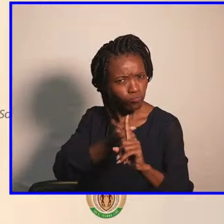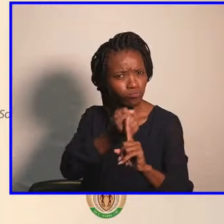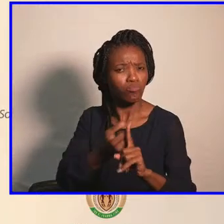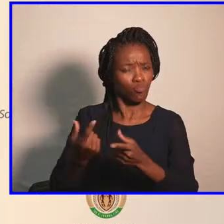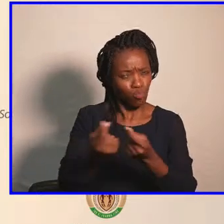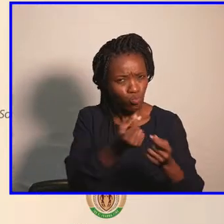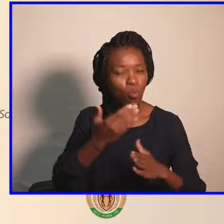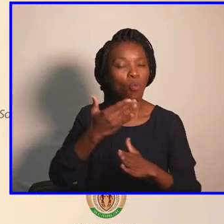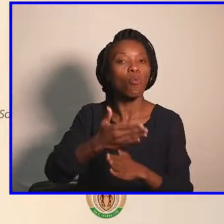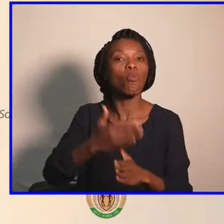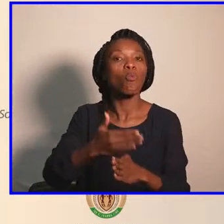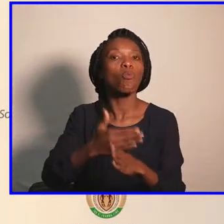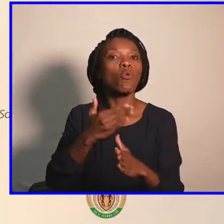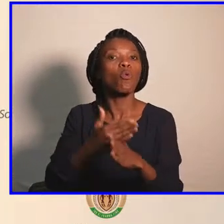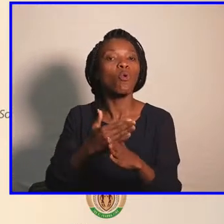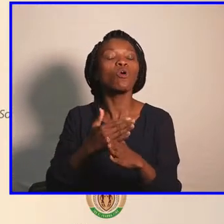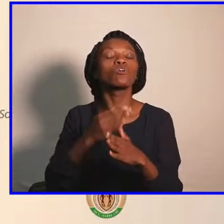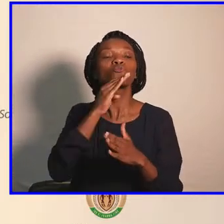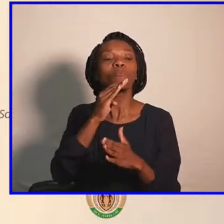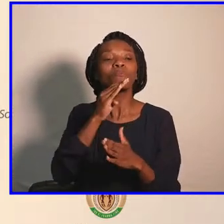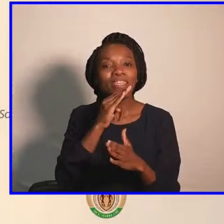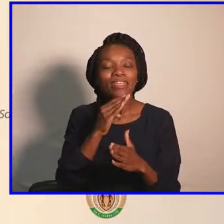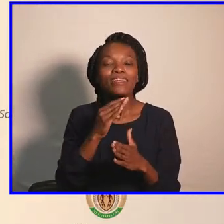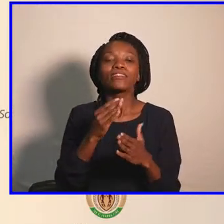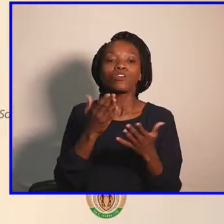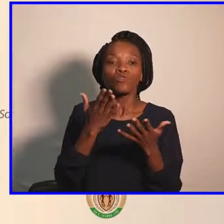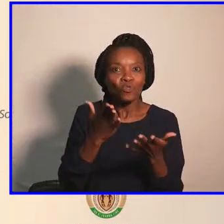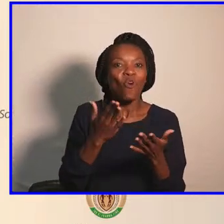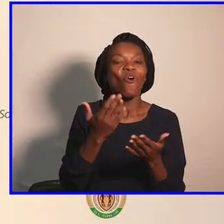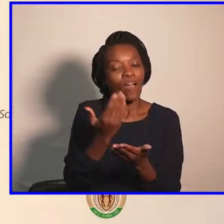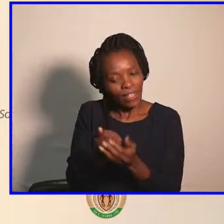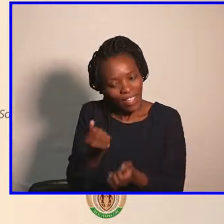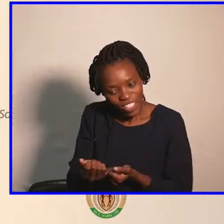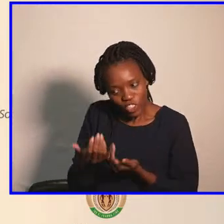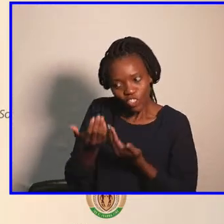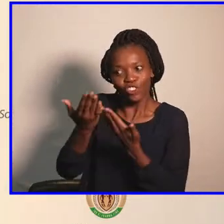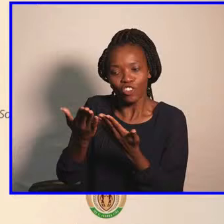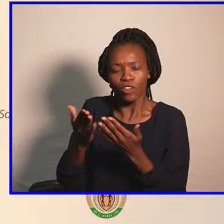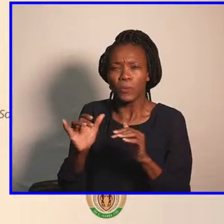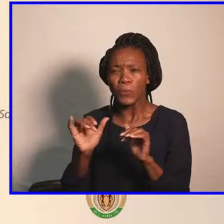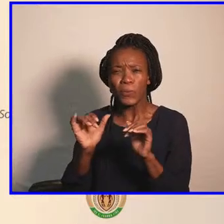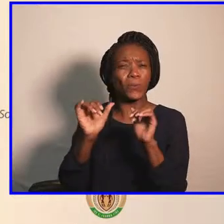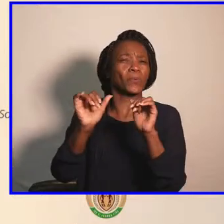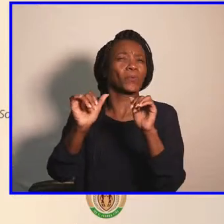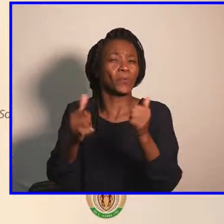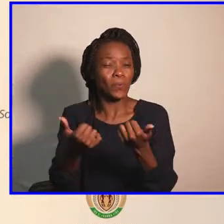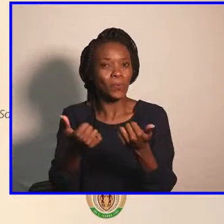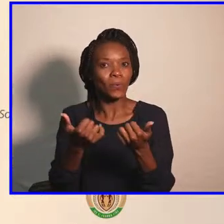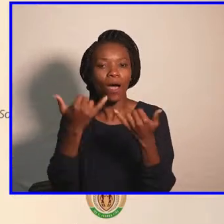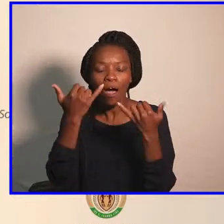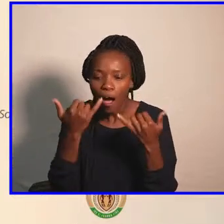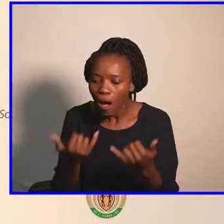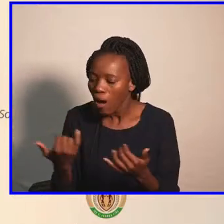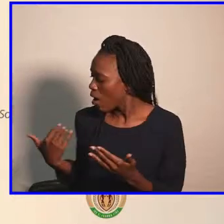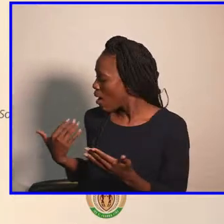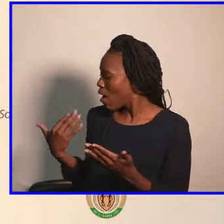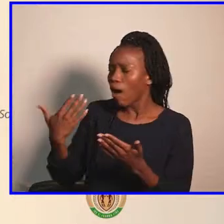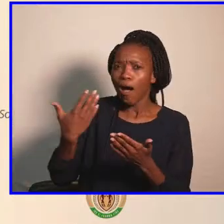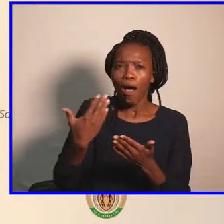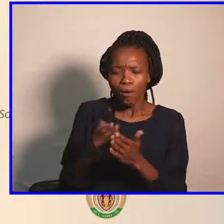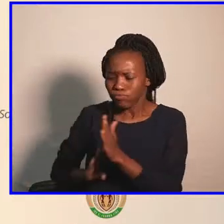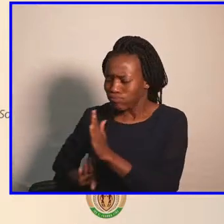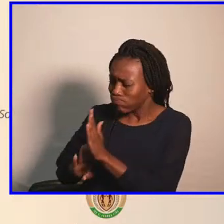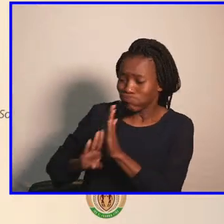the forefront of efficiency and service excellence has made tremendous strides, and it has my full